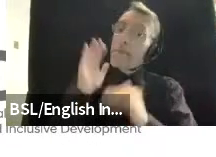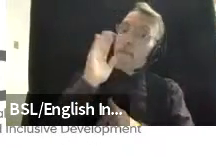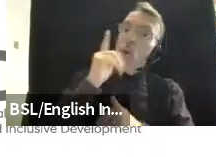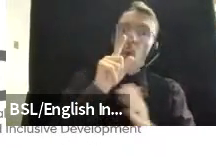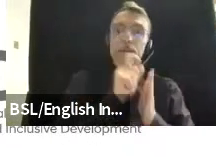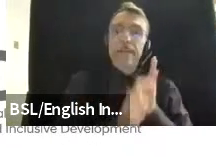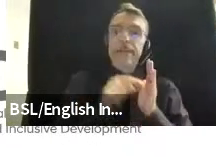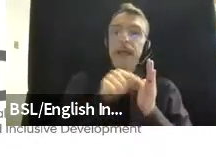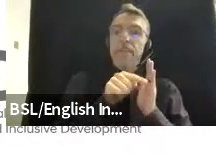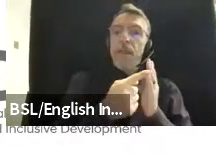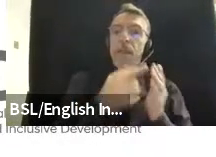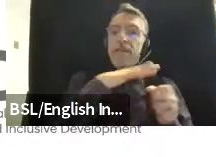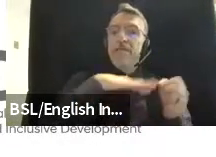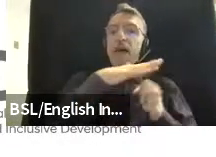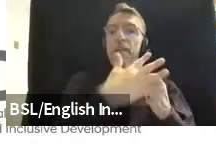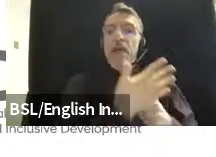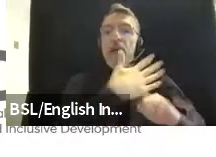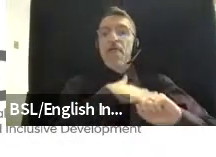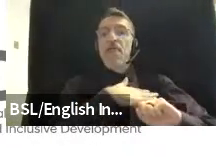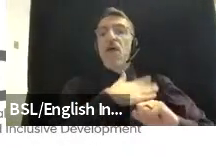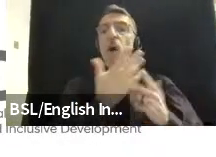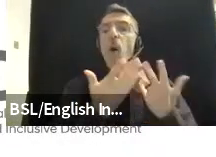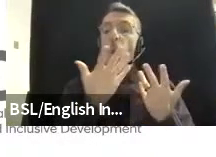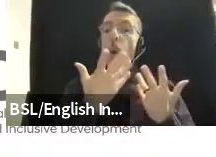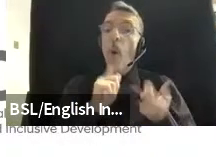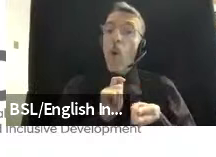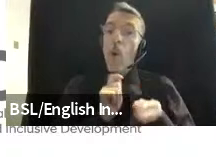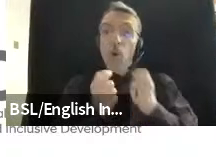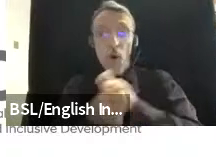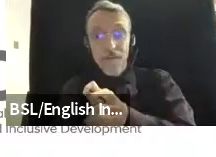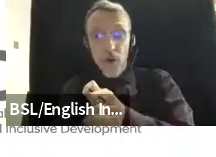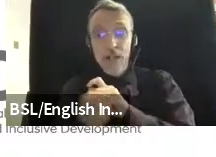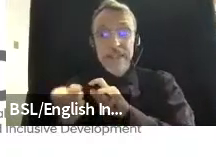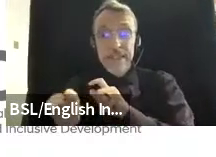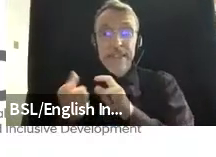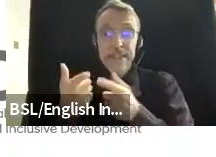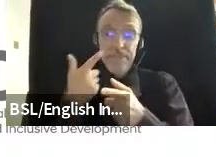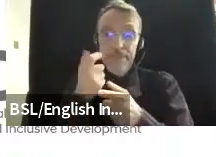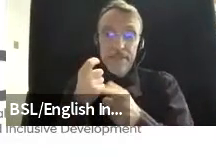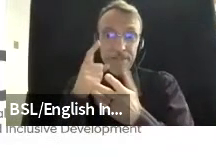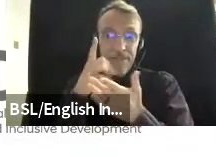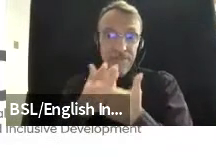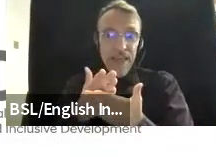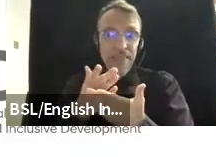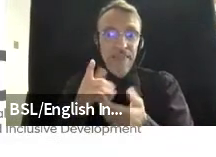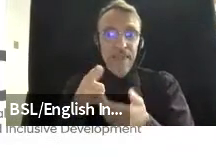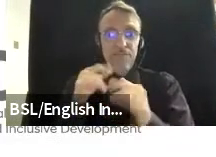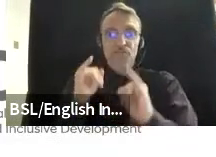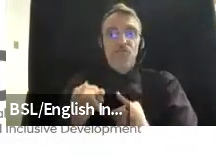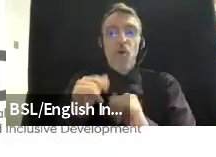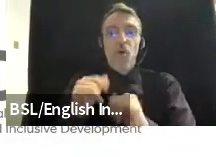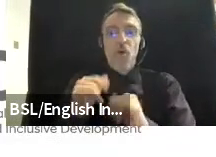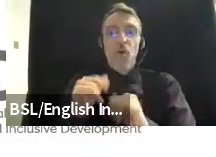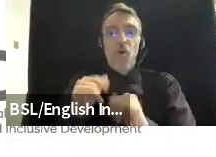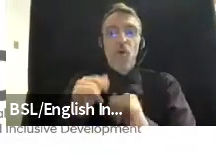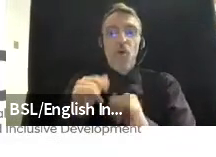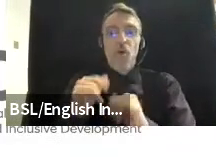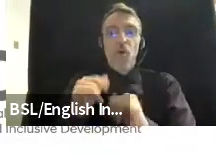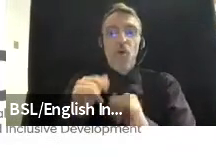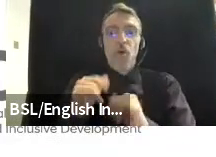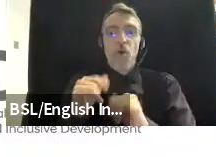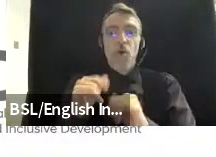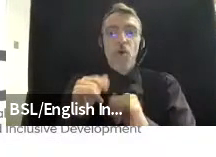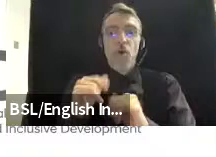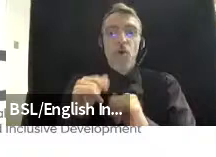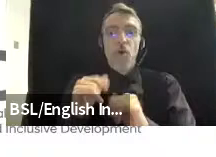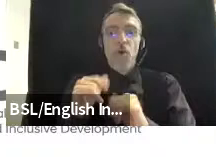for in instances where they'd converted. So some of the people with disabilities that we interviewed have had traumatic